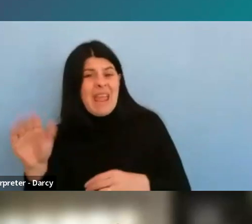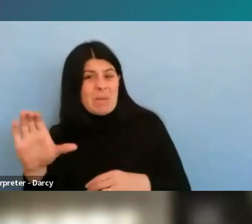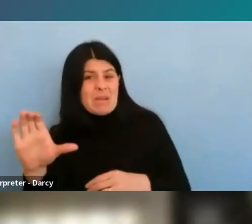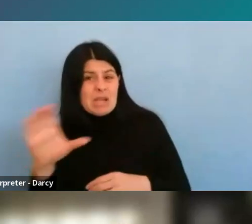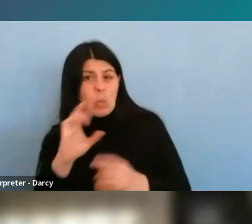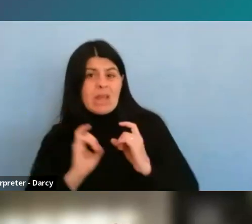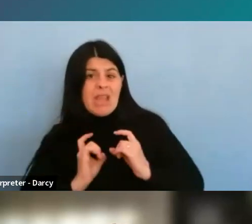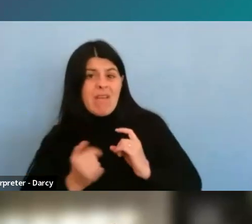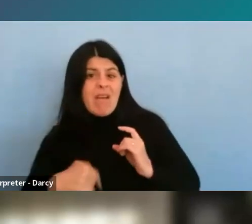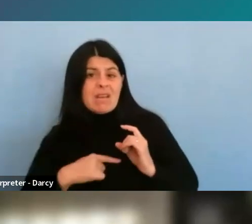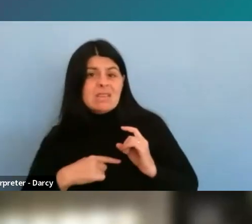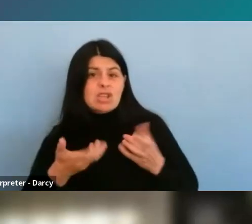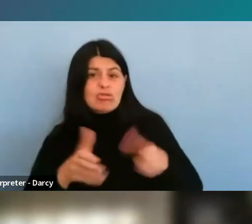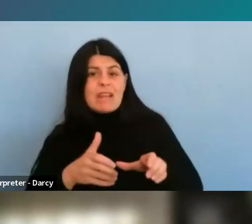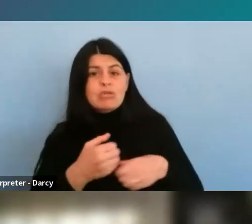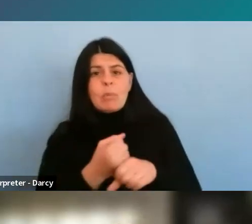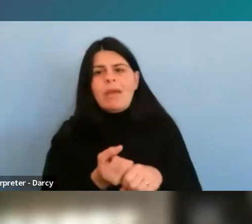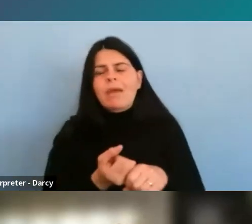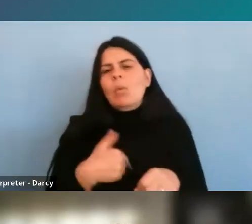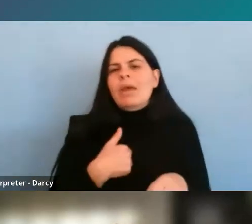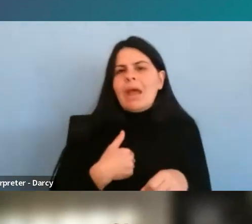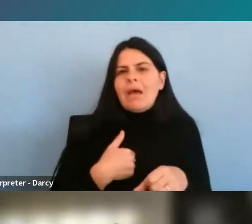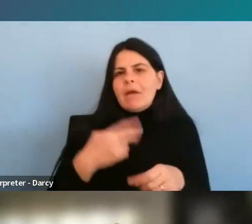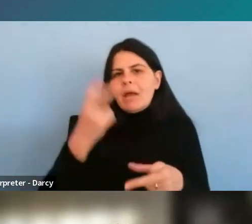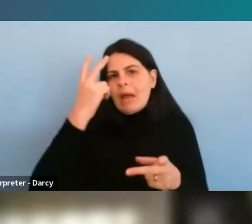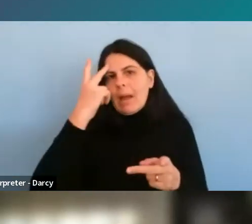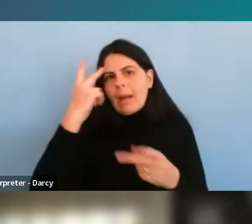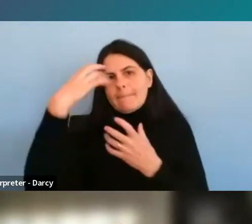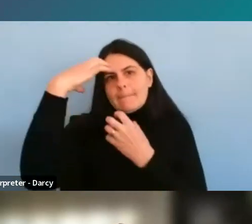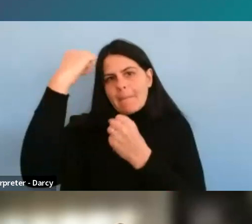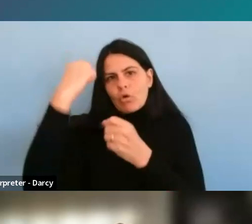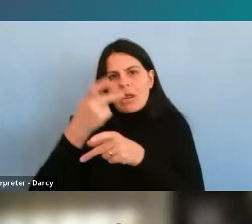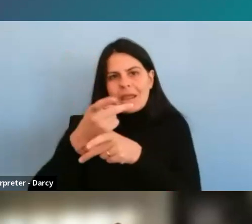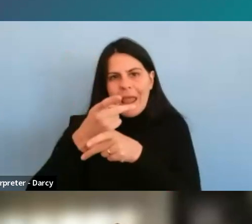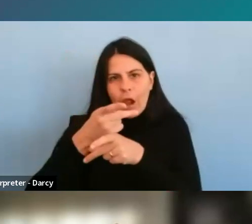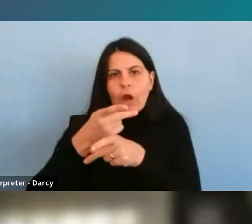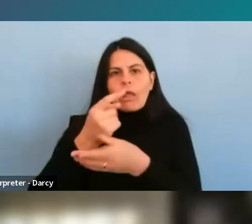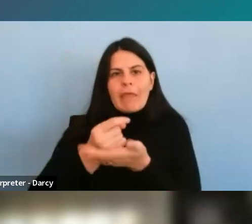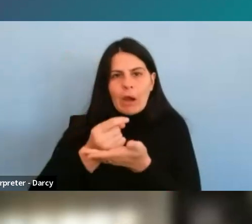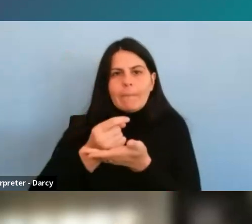it. We have a memory care therapist on the show. She is Latina.